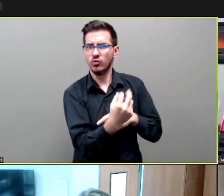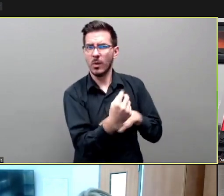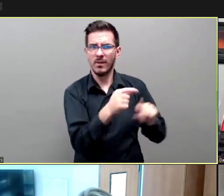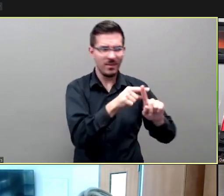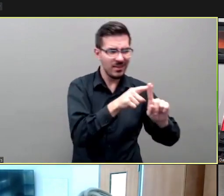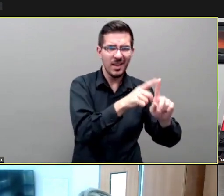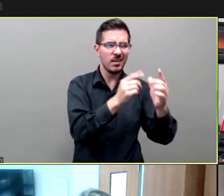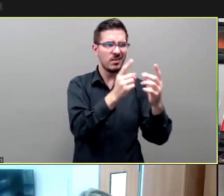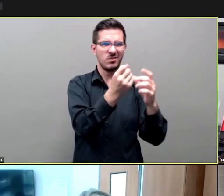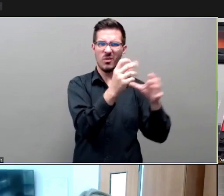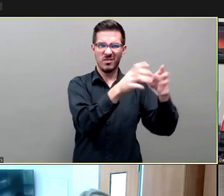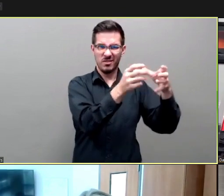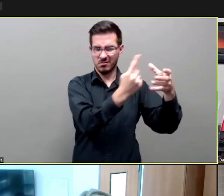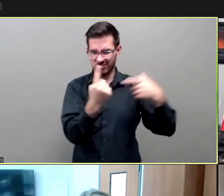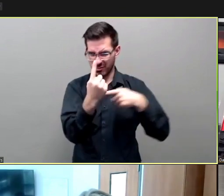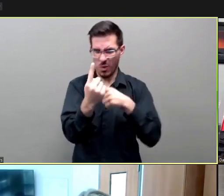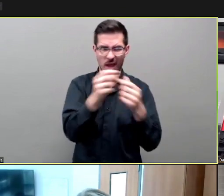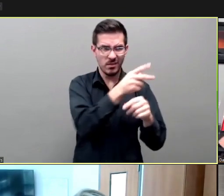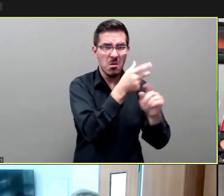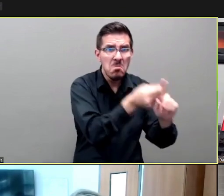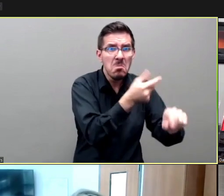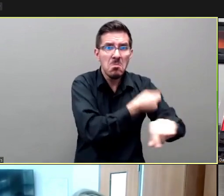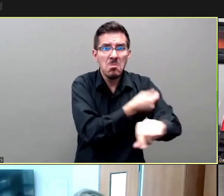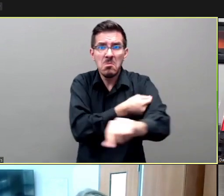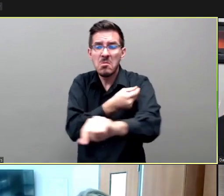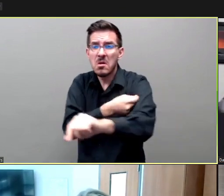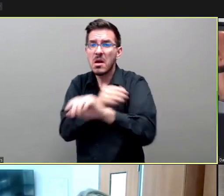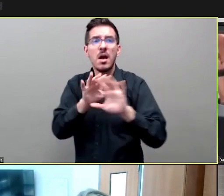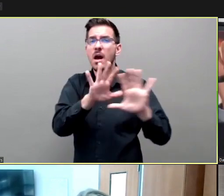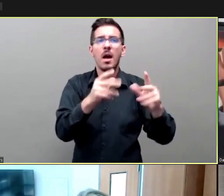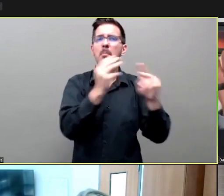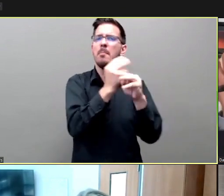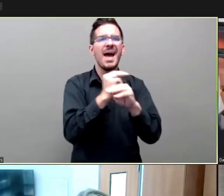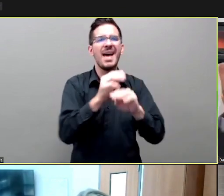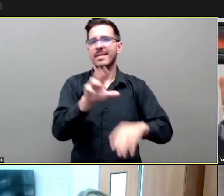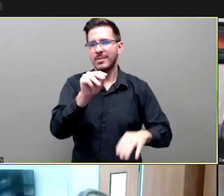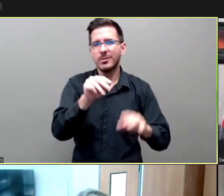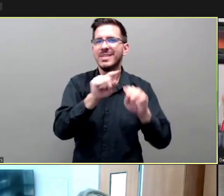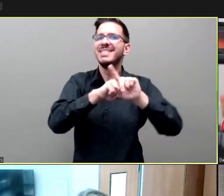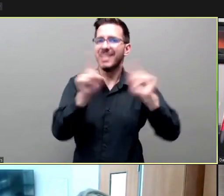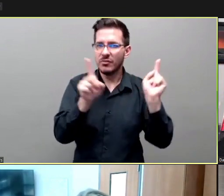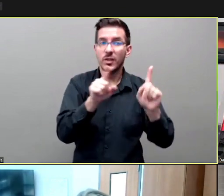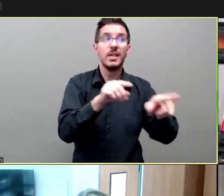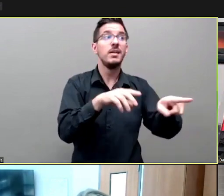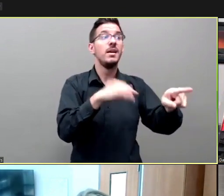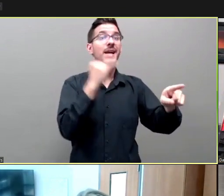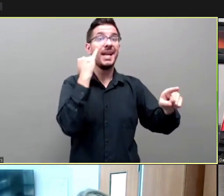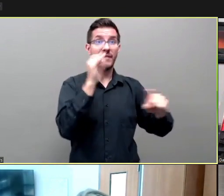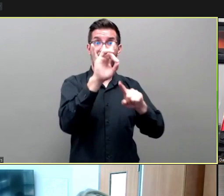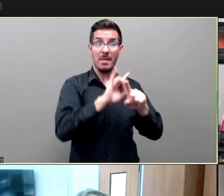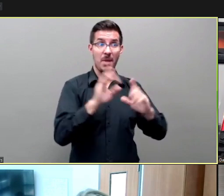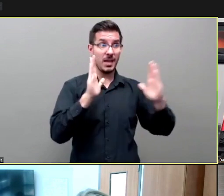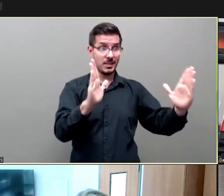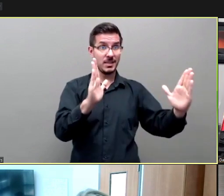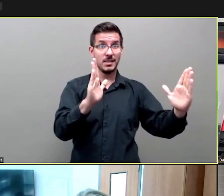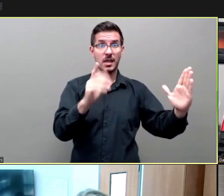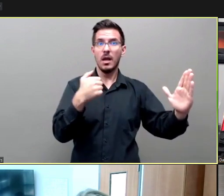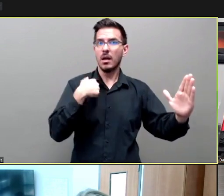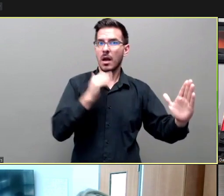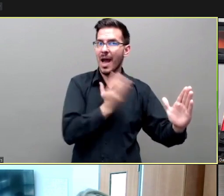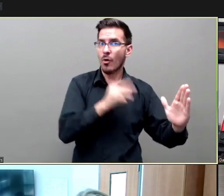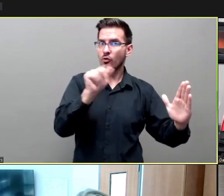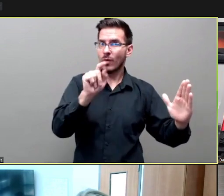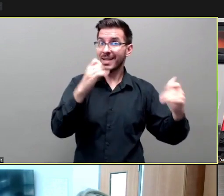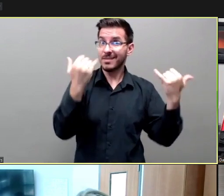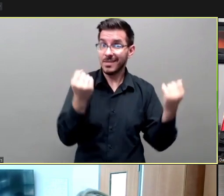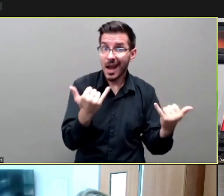number, divide it by 0.67 to correct, we'll actually be higher than we were 4 years ago. So I think that the not